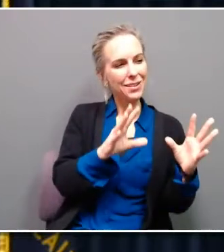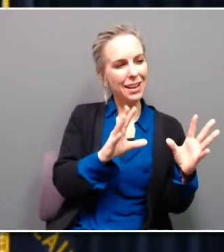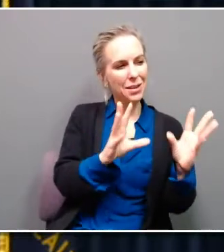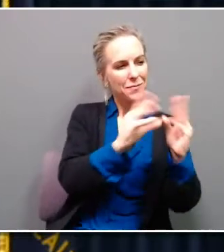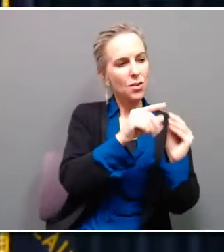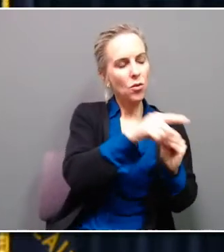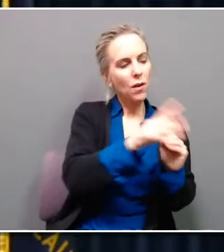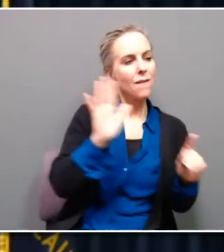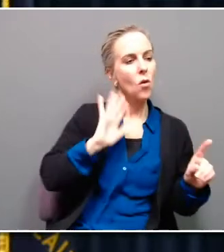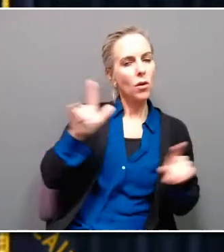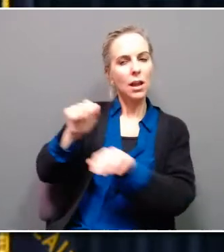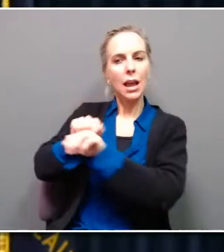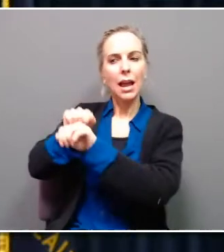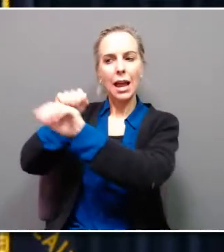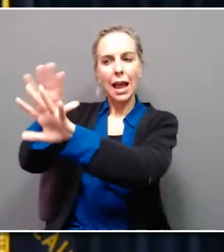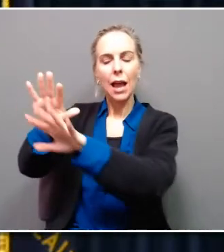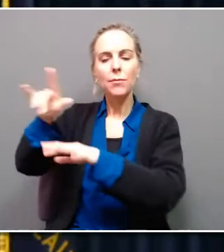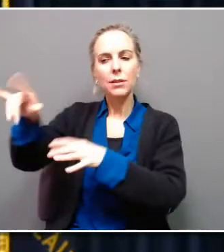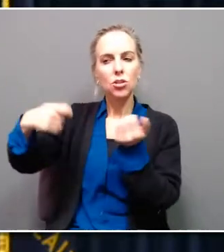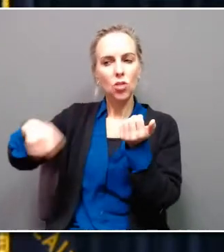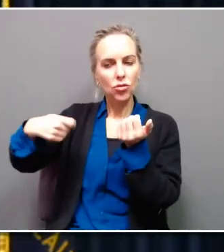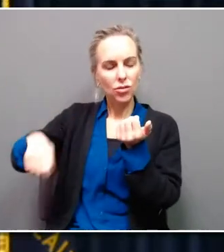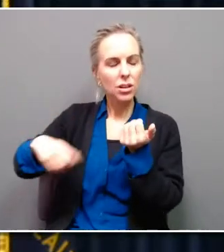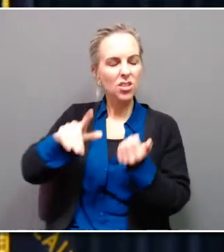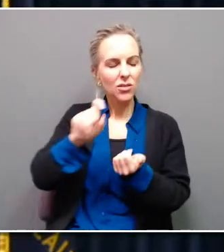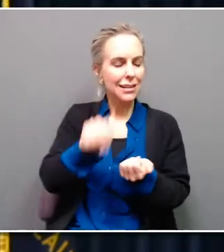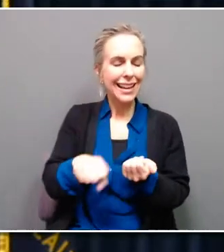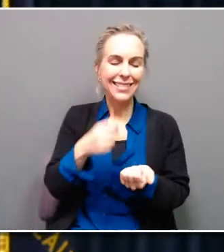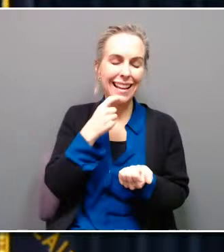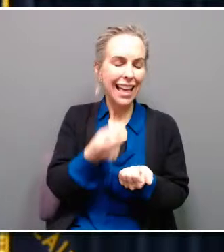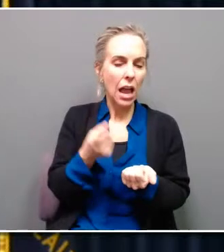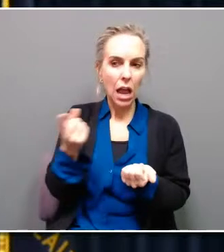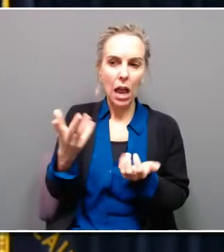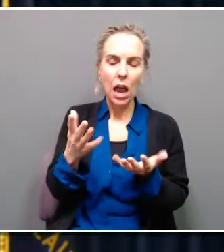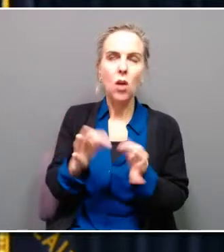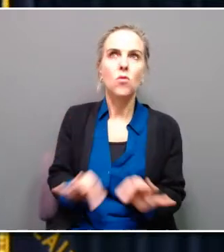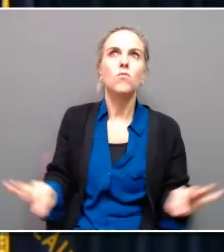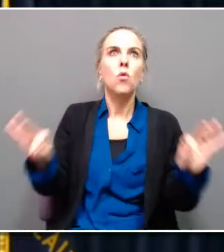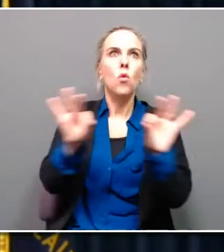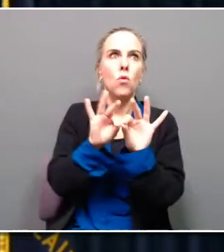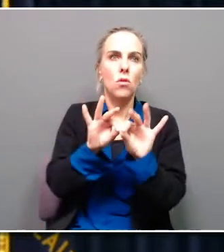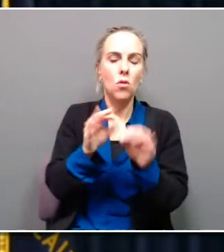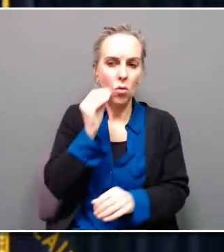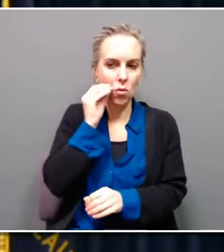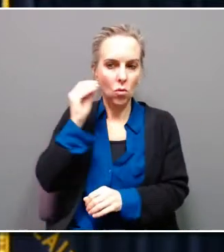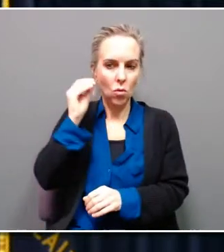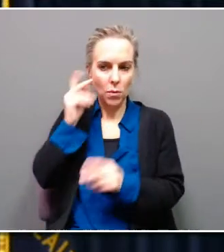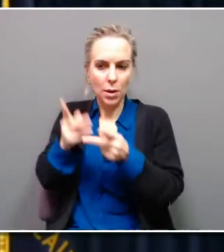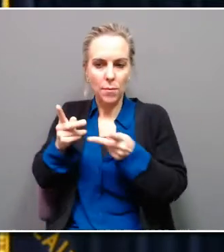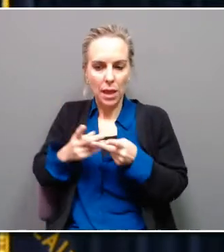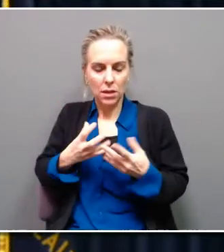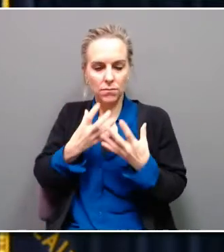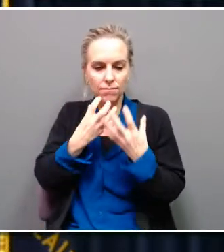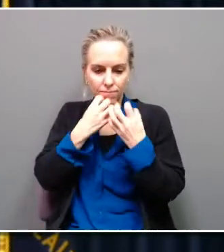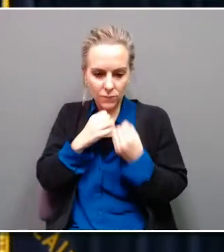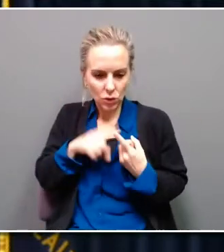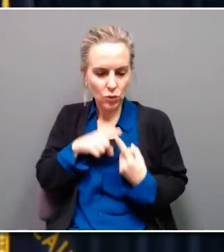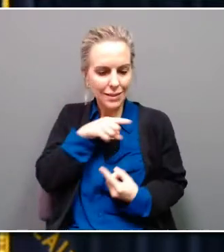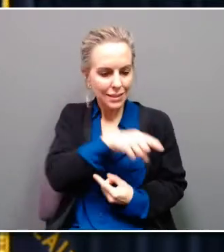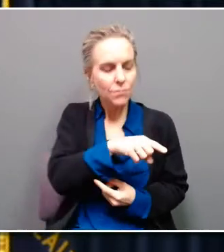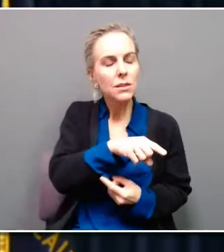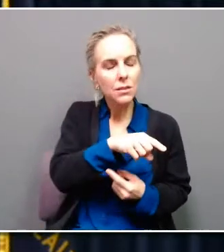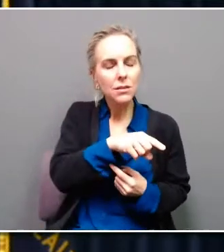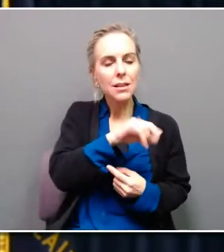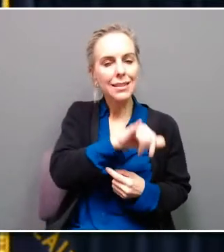Commission's concert, and you could tell how important home and place is to him. With him particular, it's